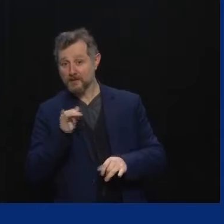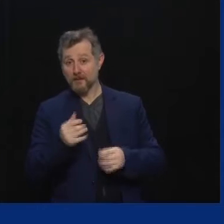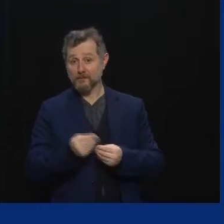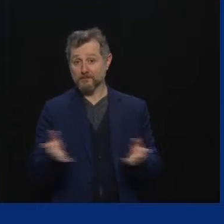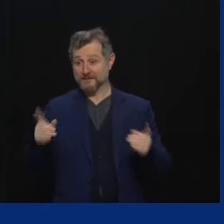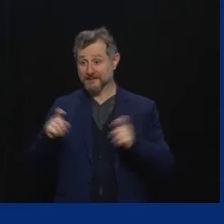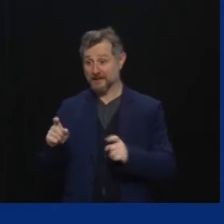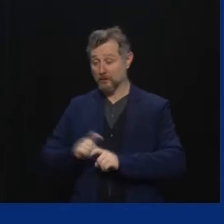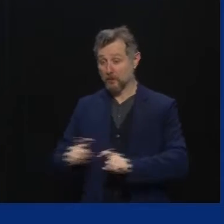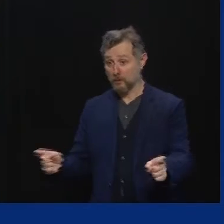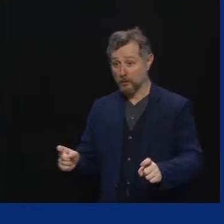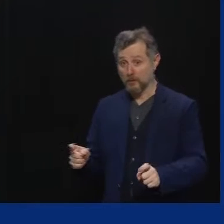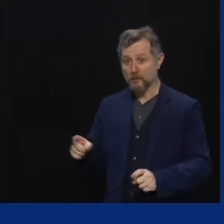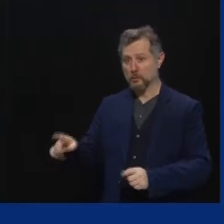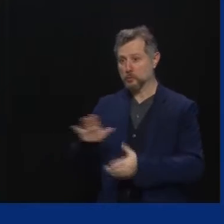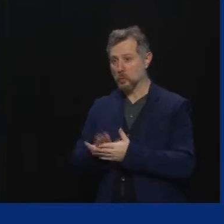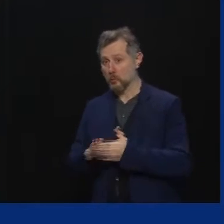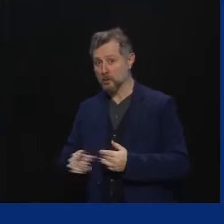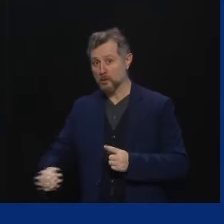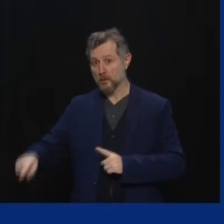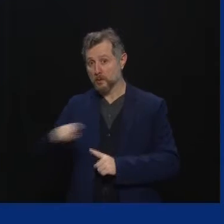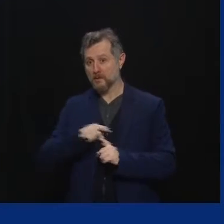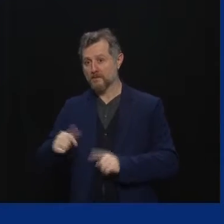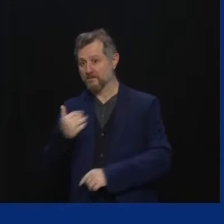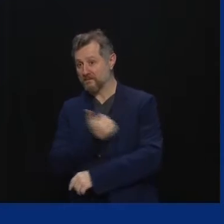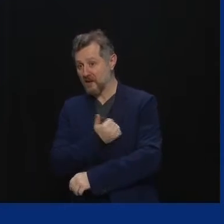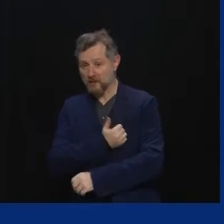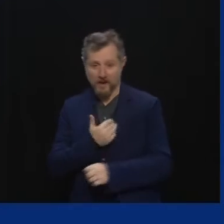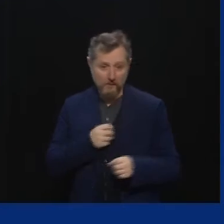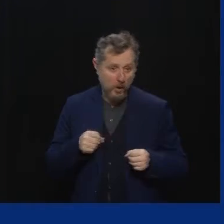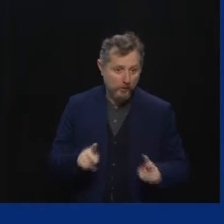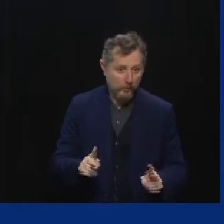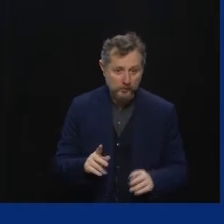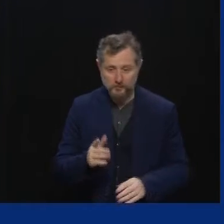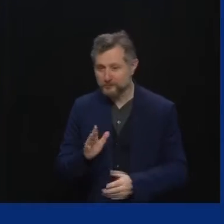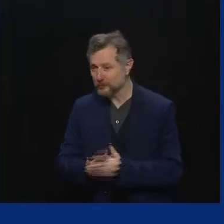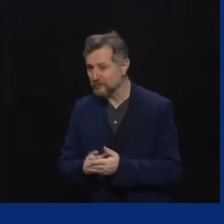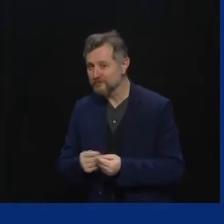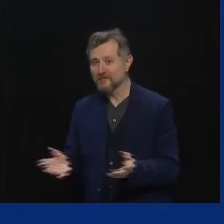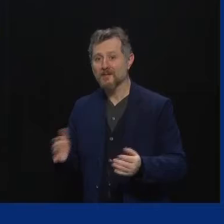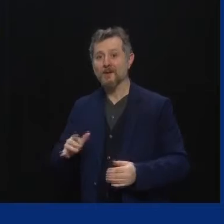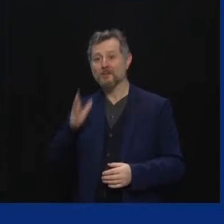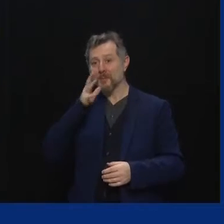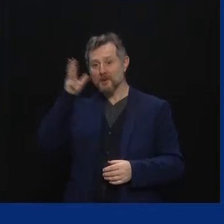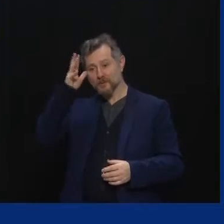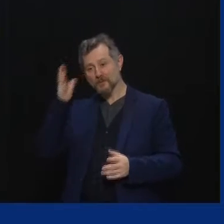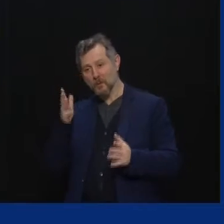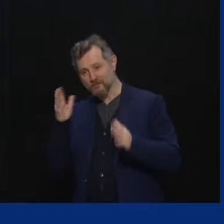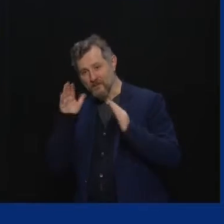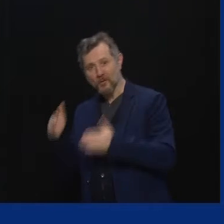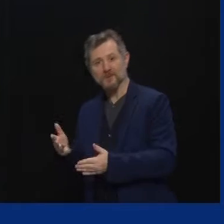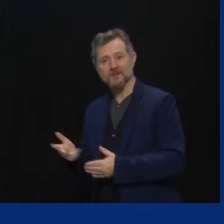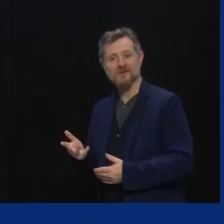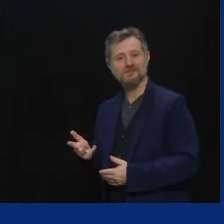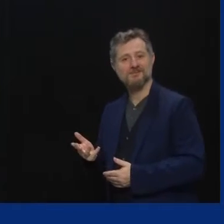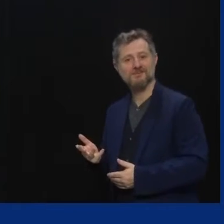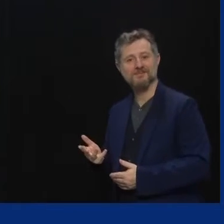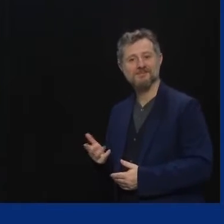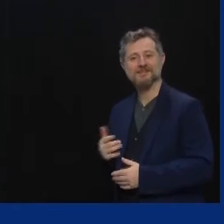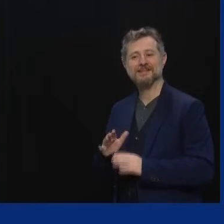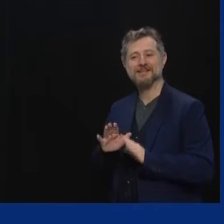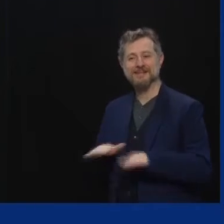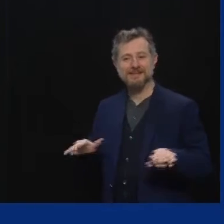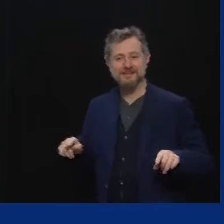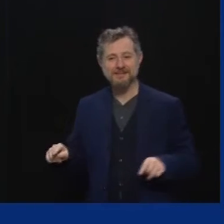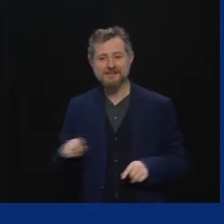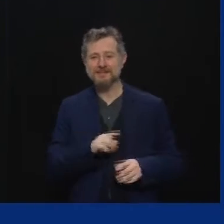getting vaccination opportunities out to schools. What parents should be focused on is getting their kids the vaccination now,